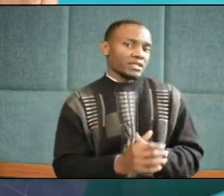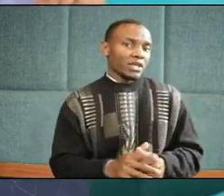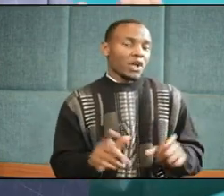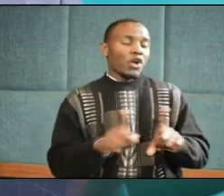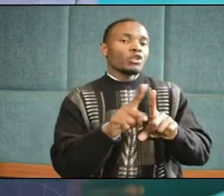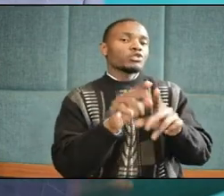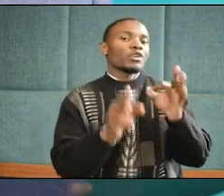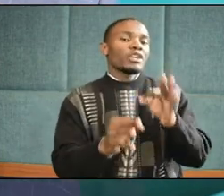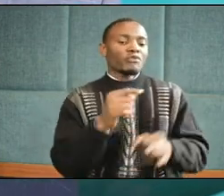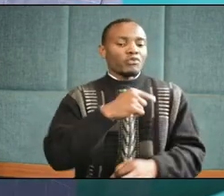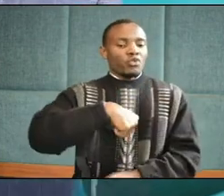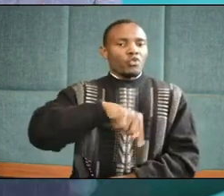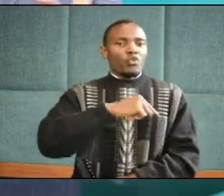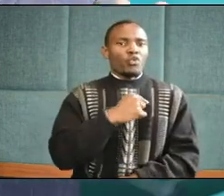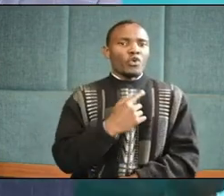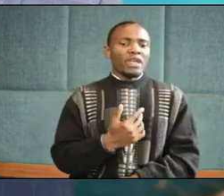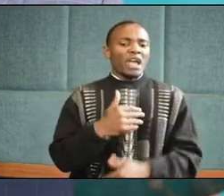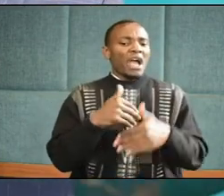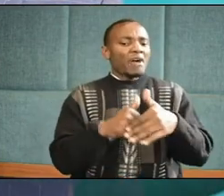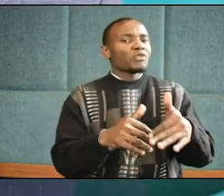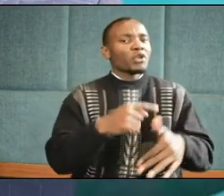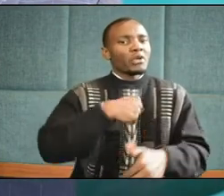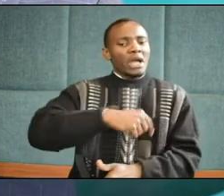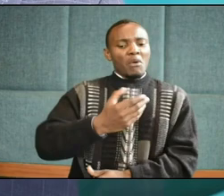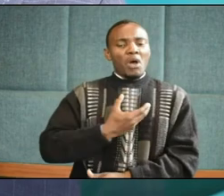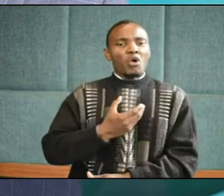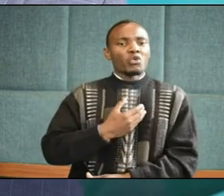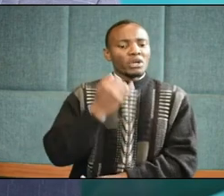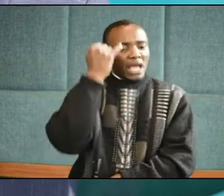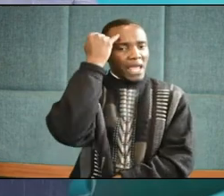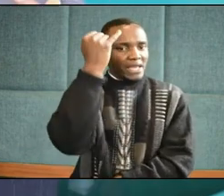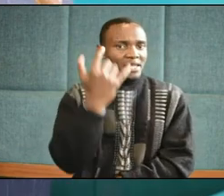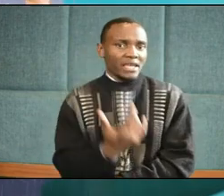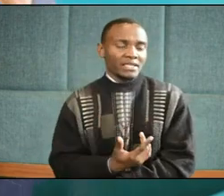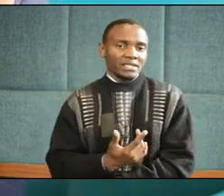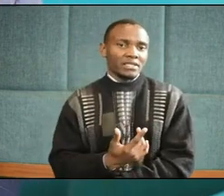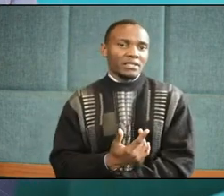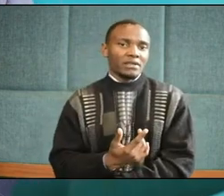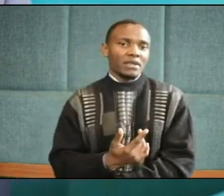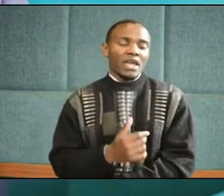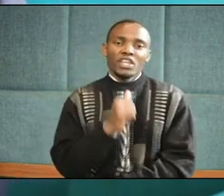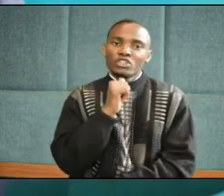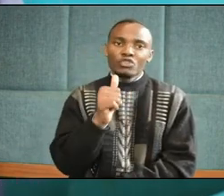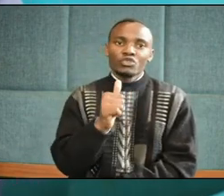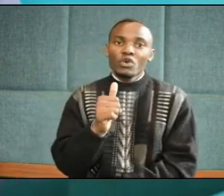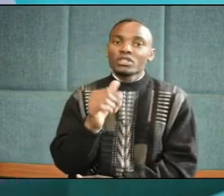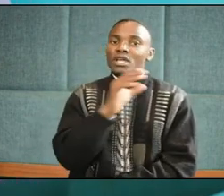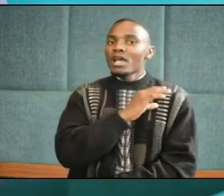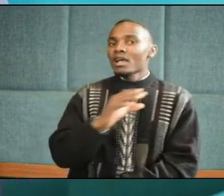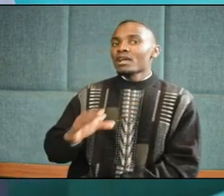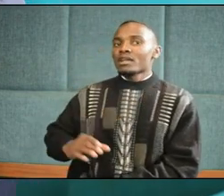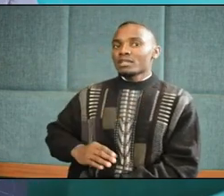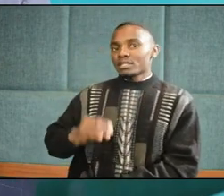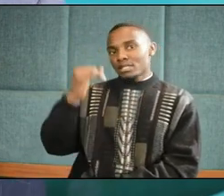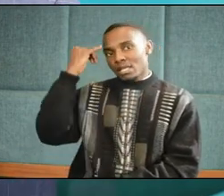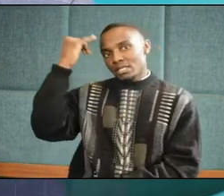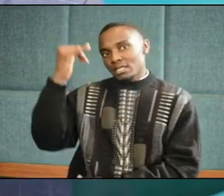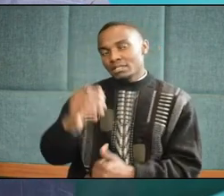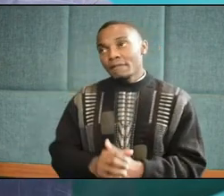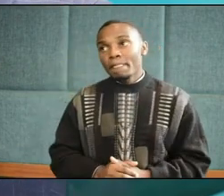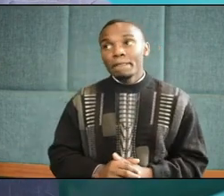we are following our own ideas and all these, and not Christ. And